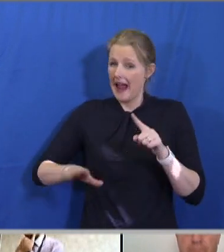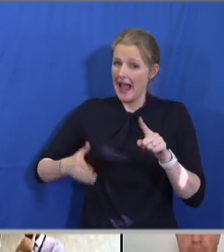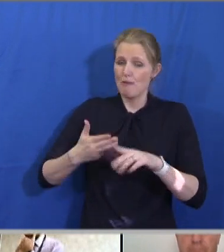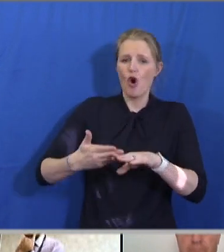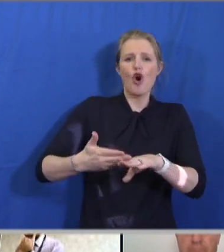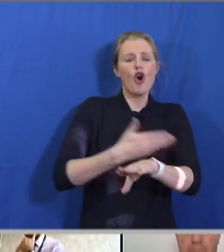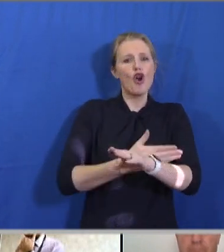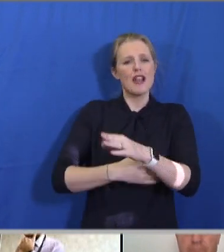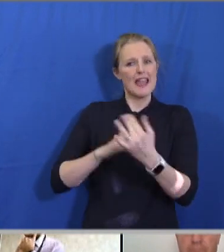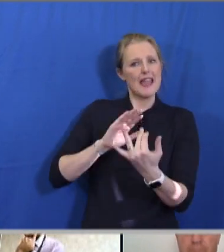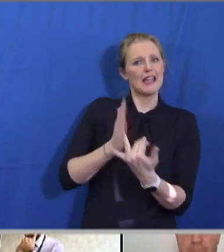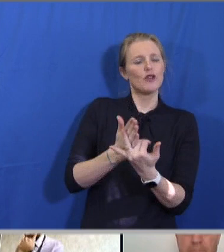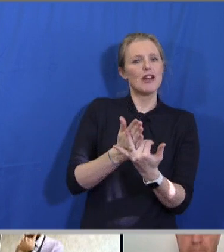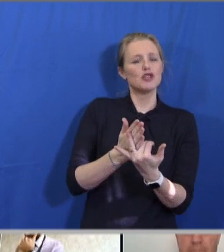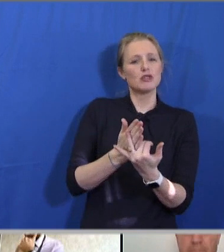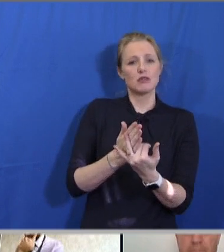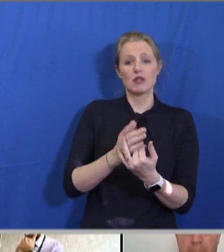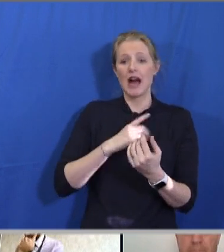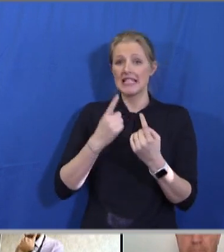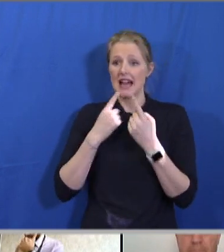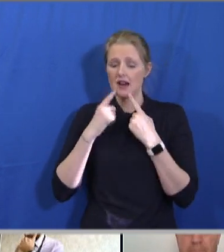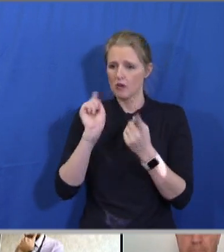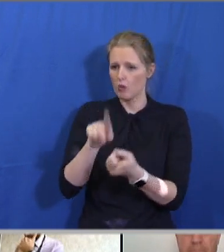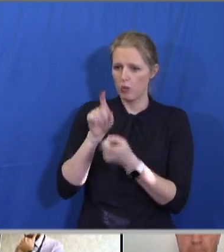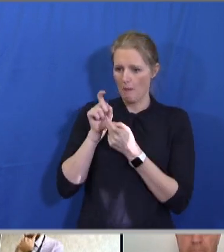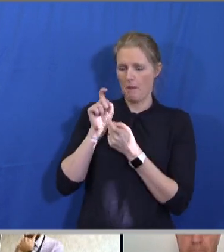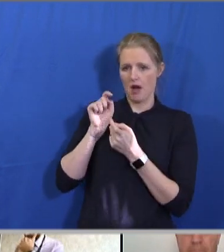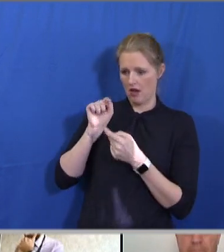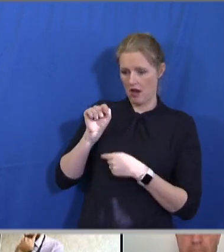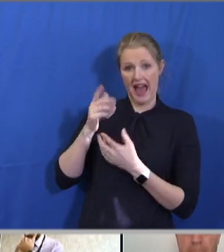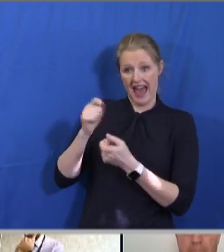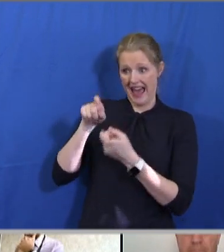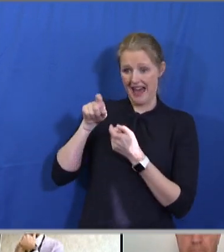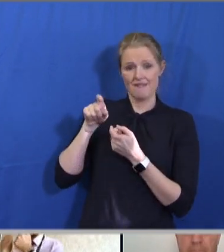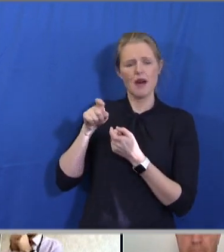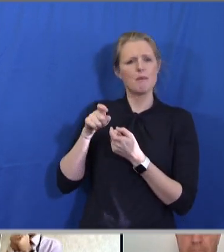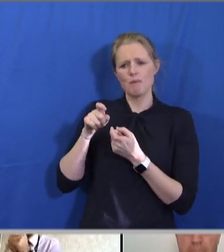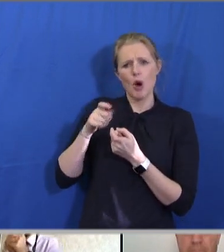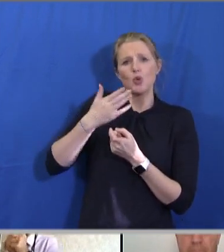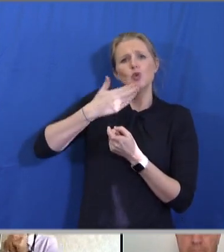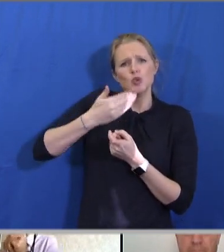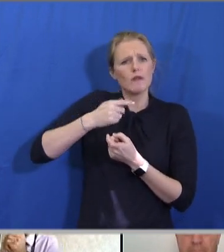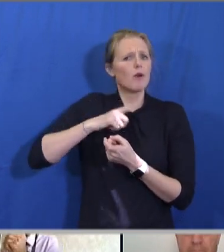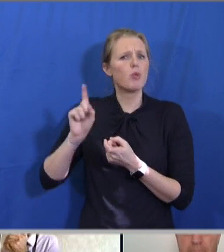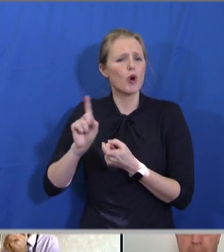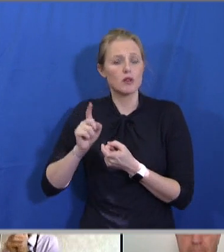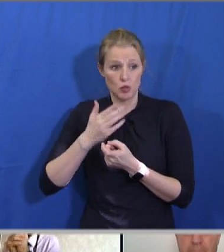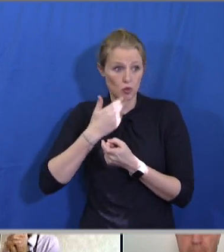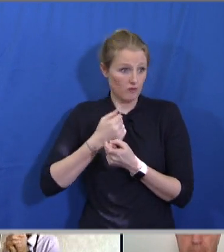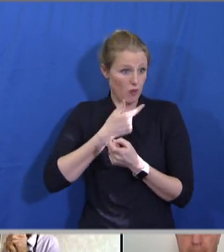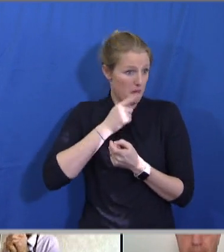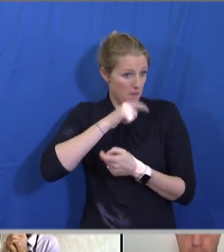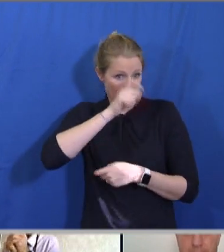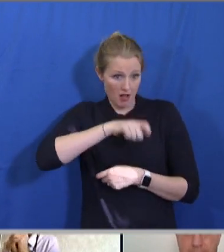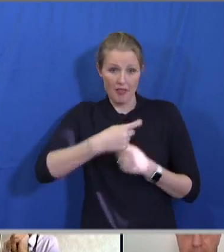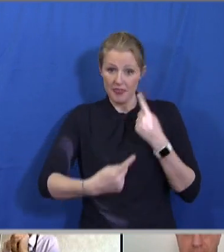data captured is utilised to improve health outcomes, not just for individuals, but also for society in general